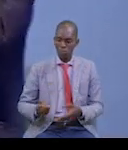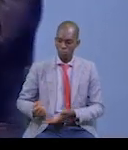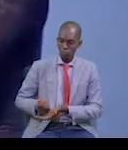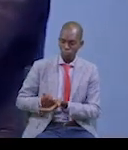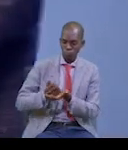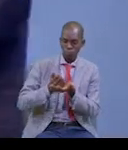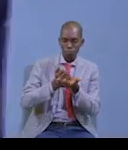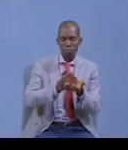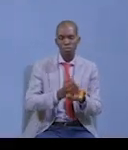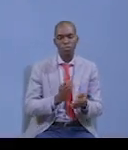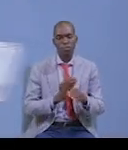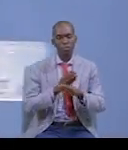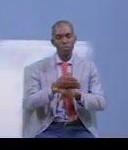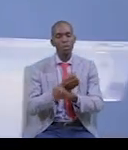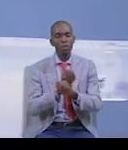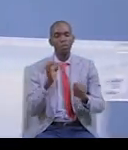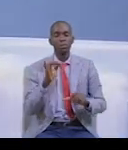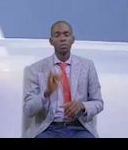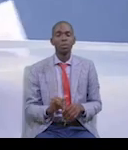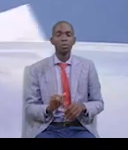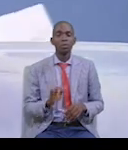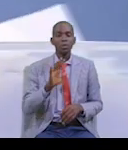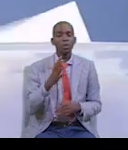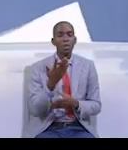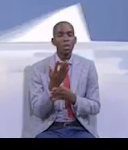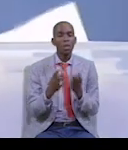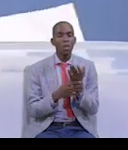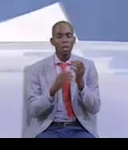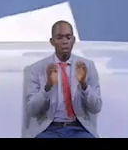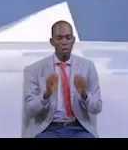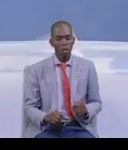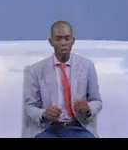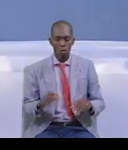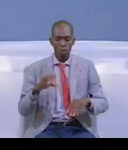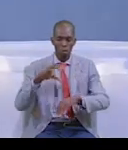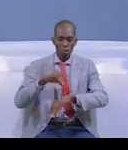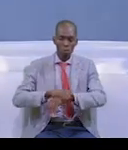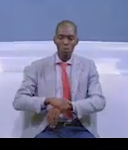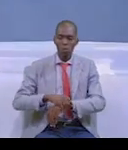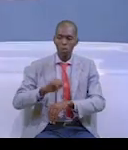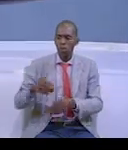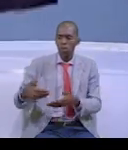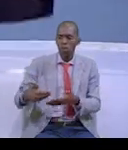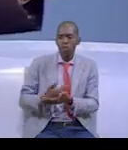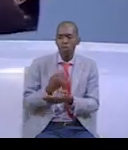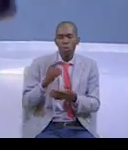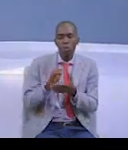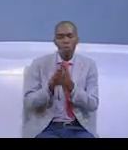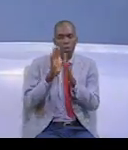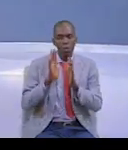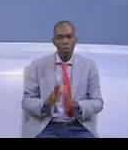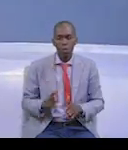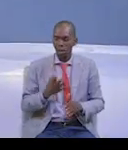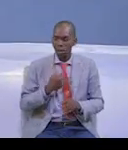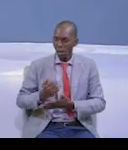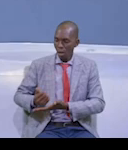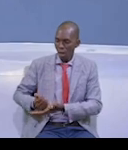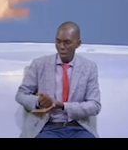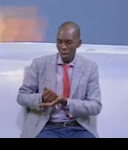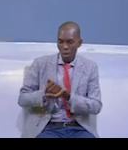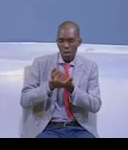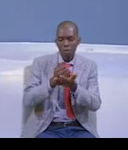darini road ni daatisthayi your hands can hold a new believer and cross the way it's a new way